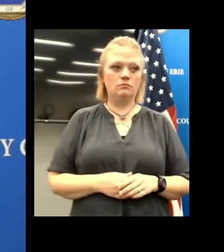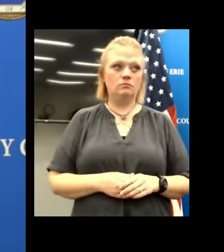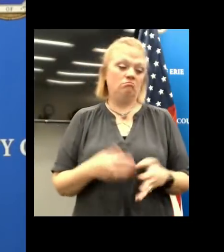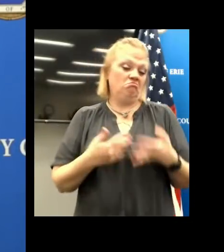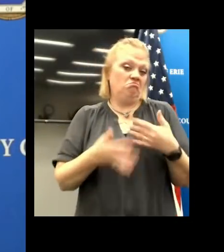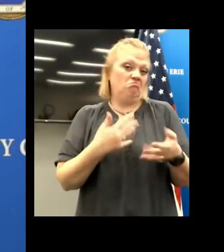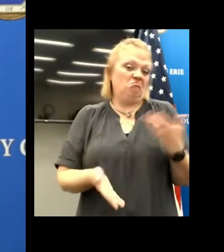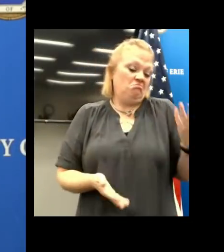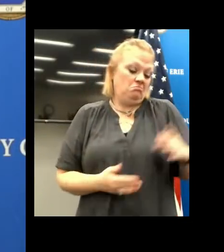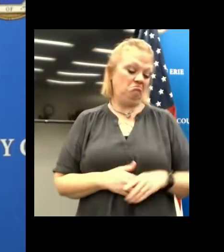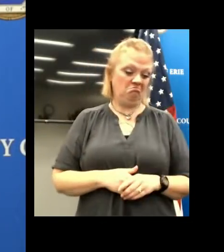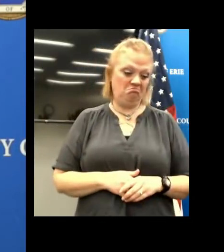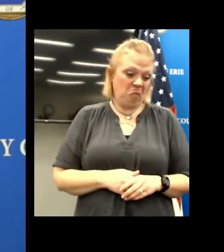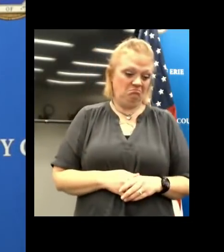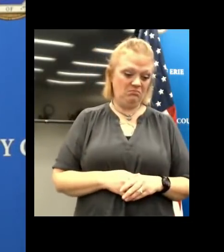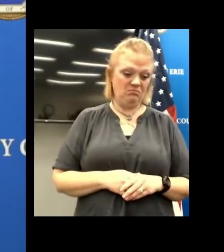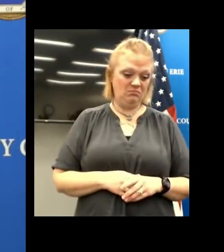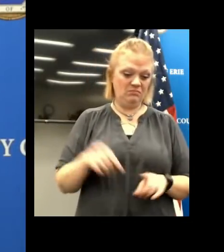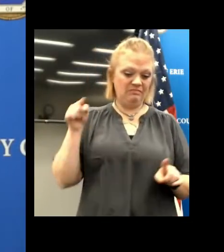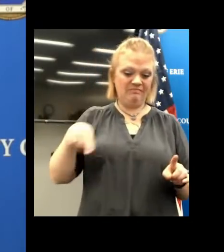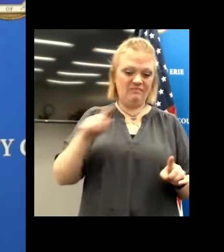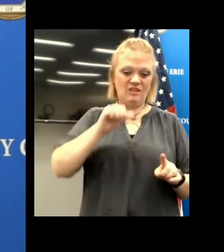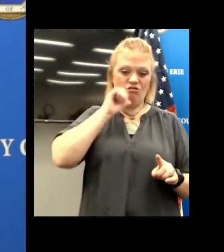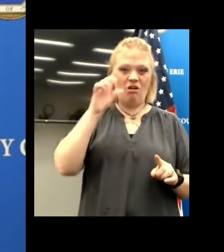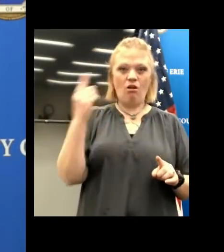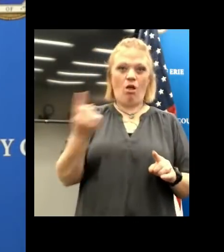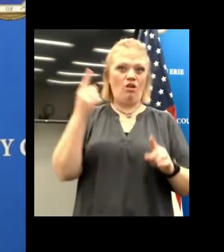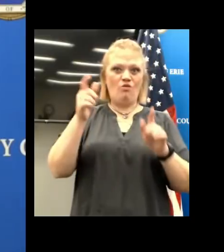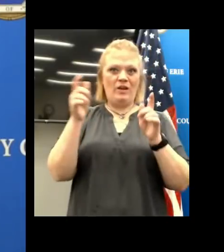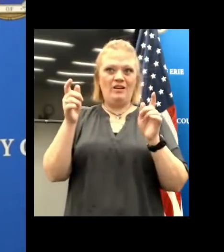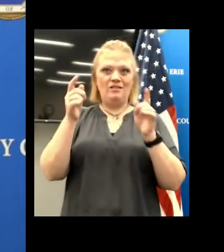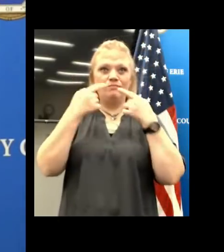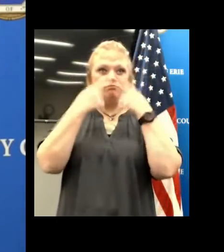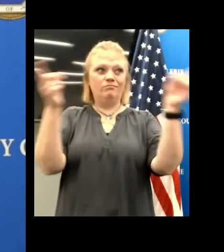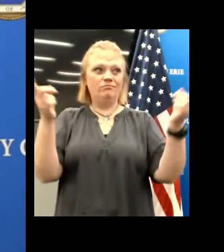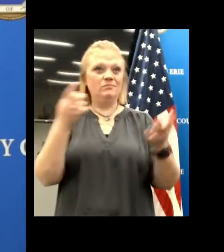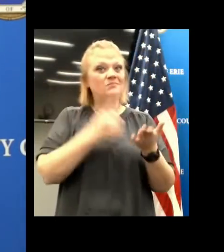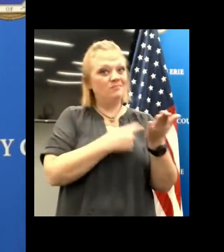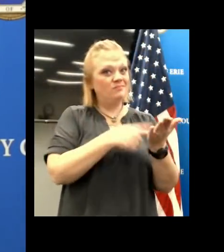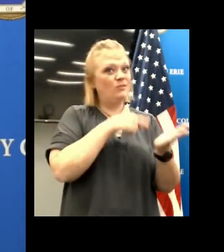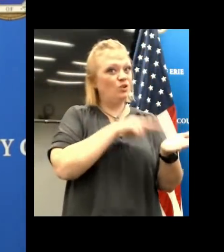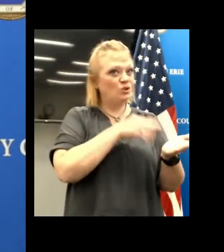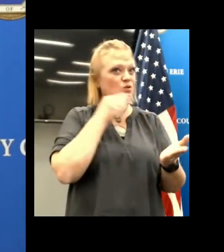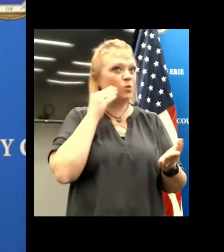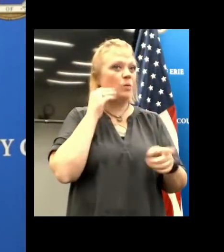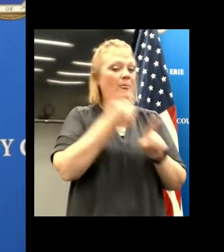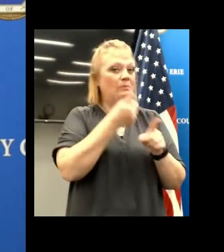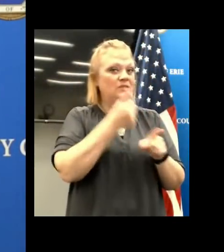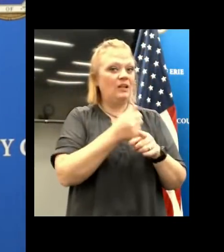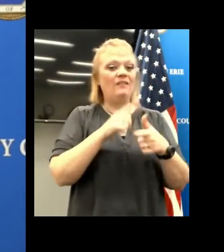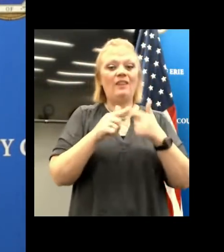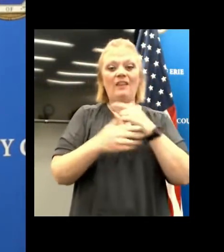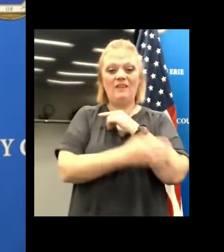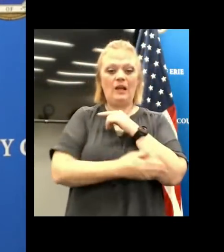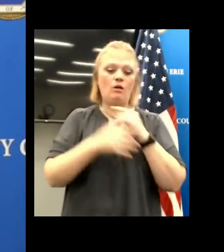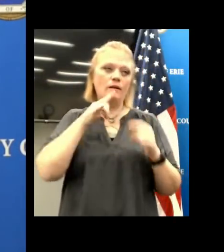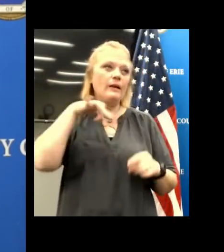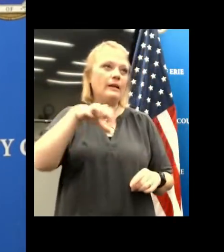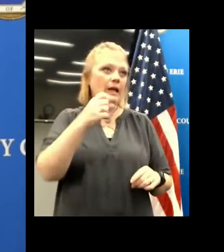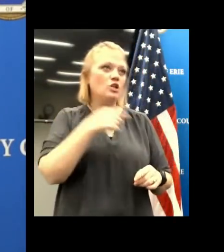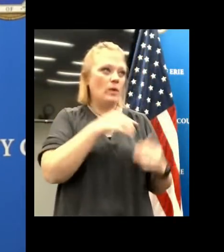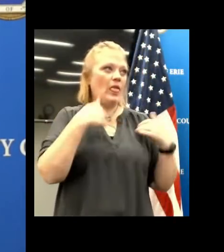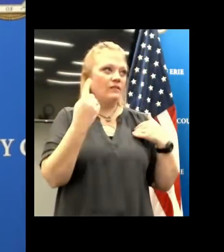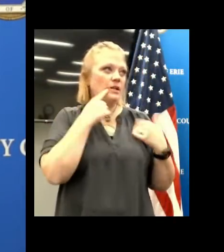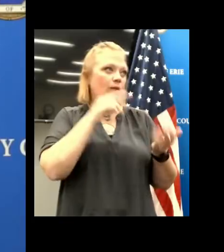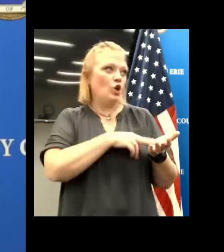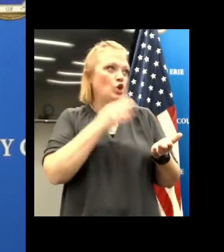Whatever. They're not always the ones that are releasing it. Sometimes it's actually the nursing homes that are releasing it, and then the counties will just, we have something at a nursing home.